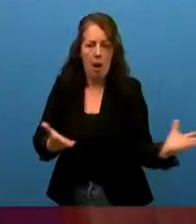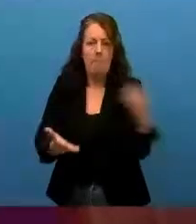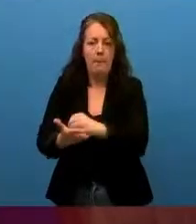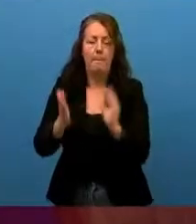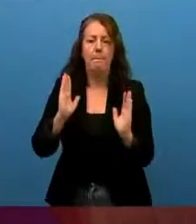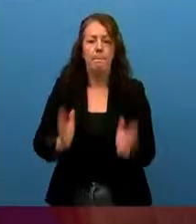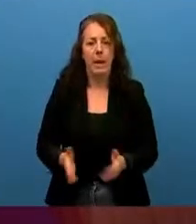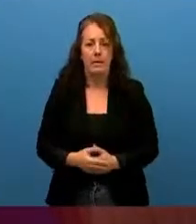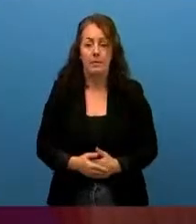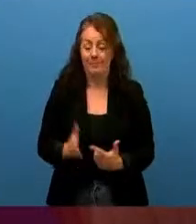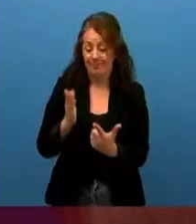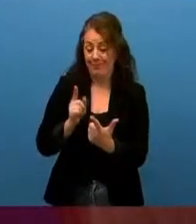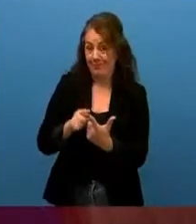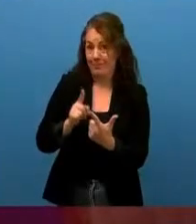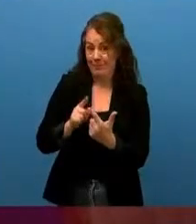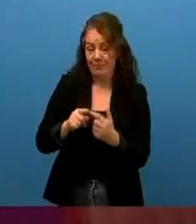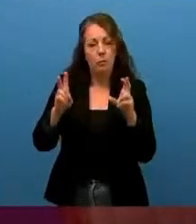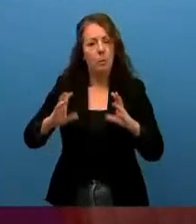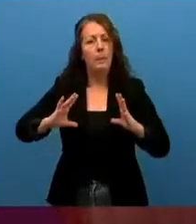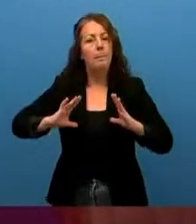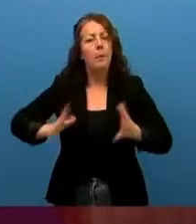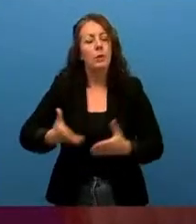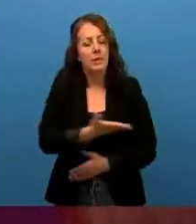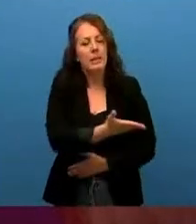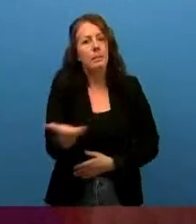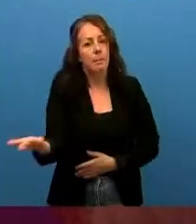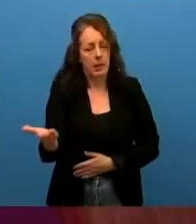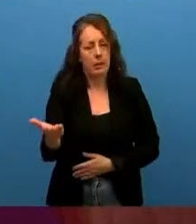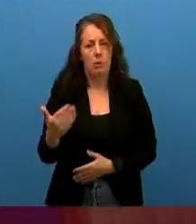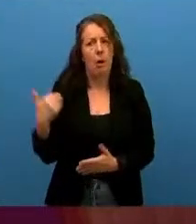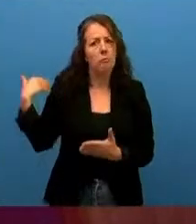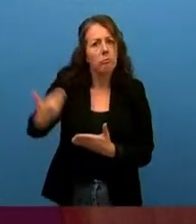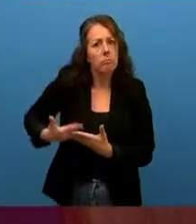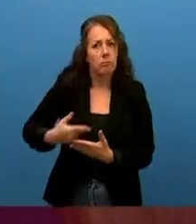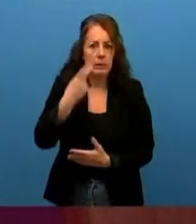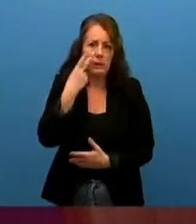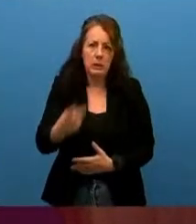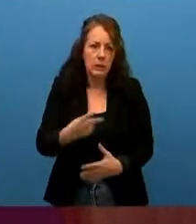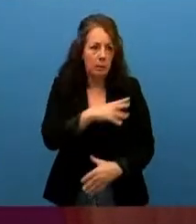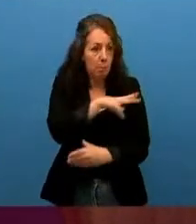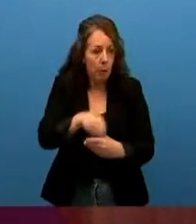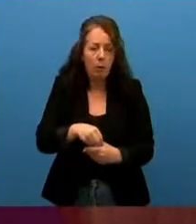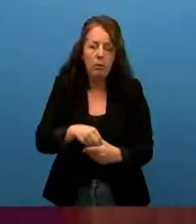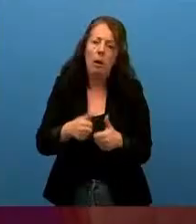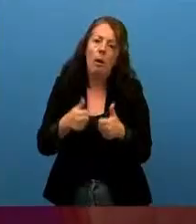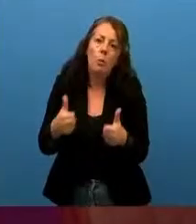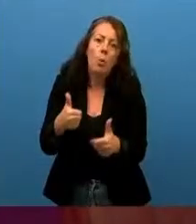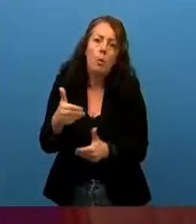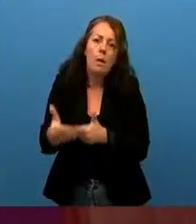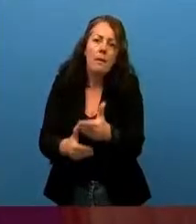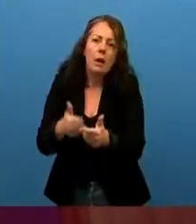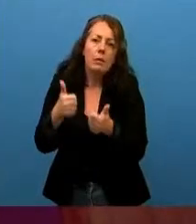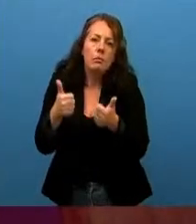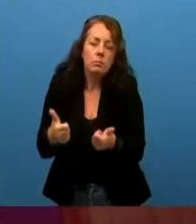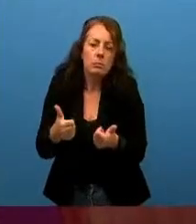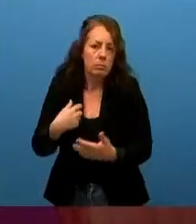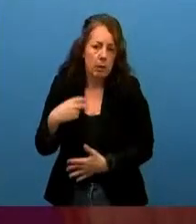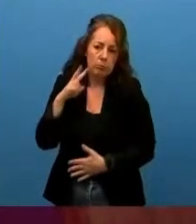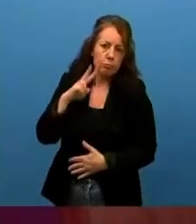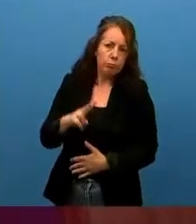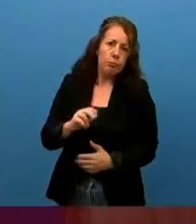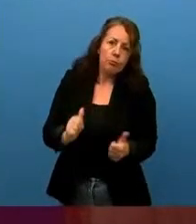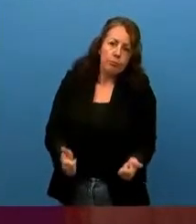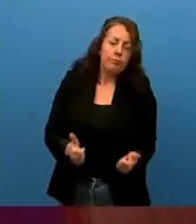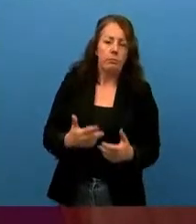peoples' participation has proven good results. For us, the practical working modalities applied in the open-ended working